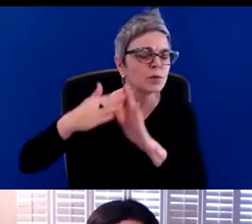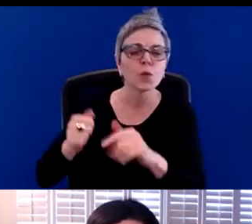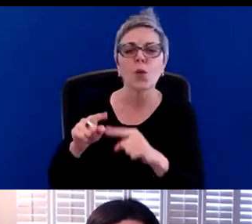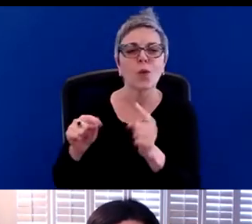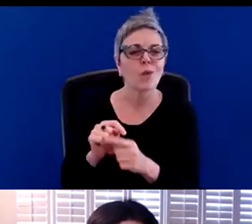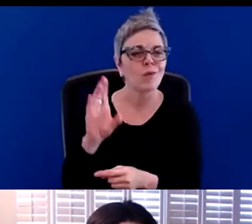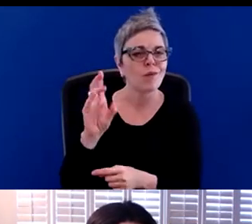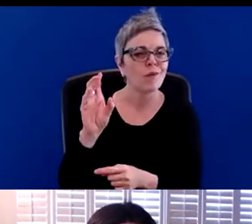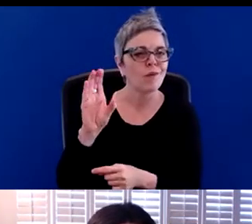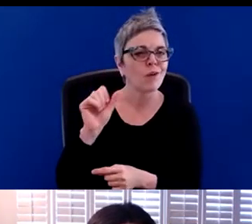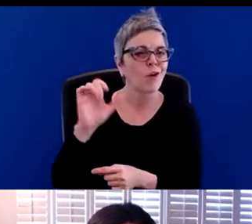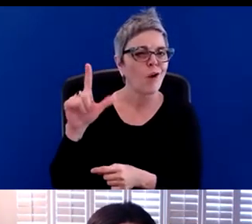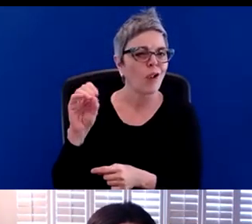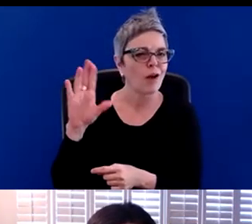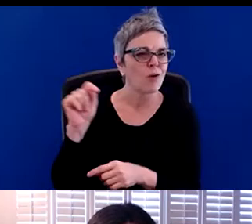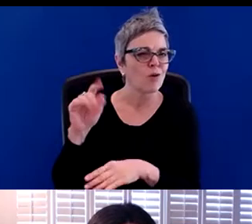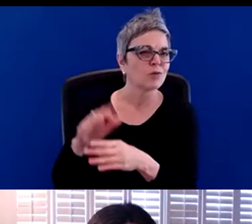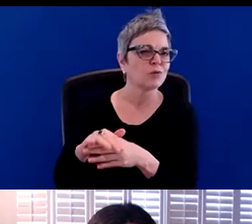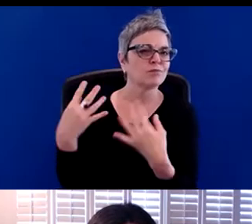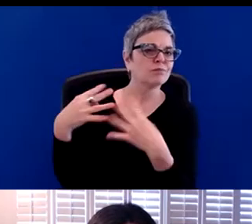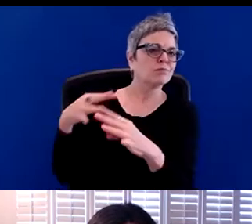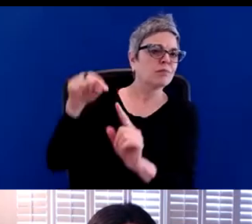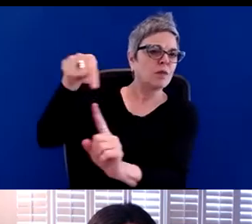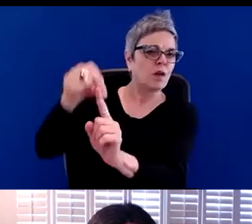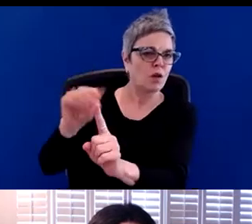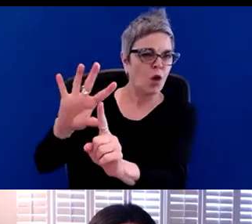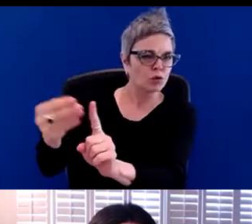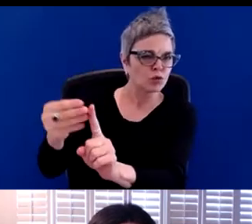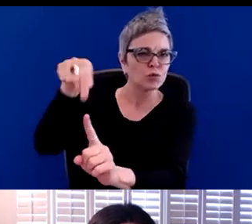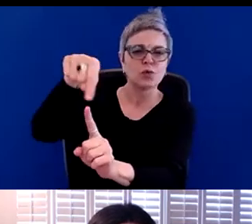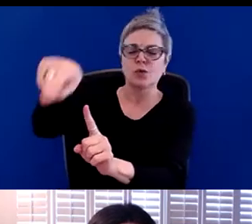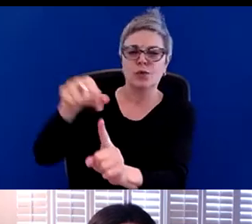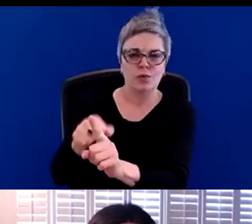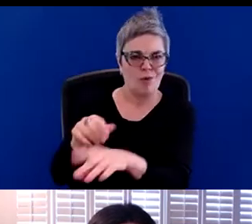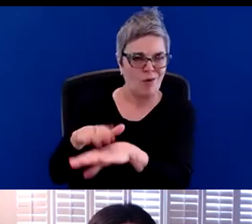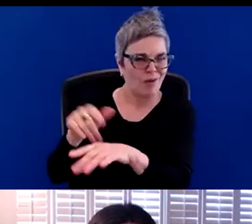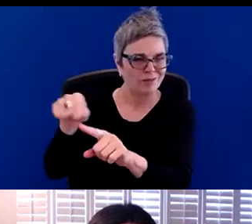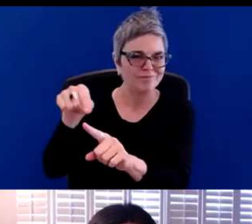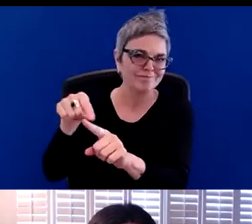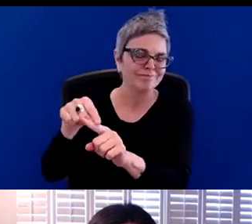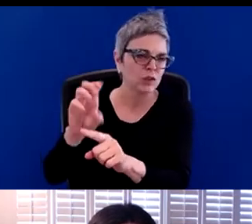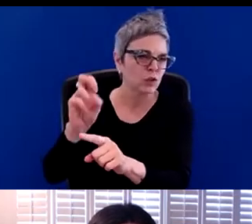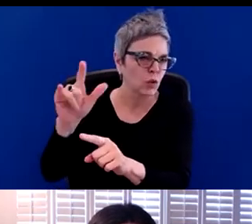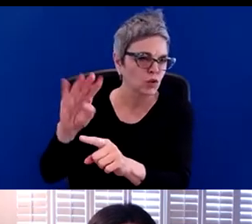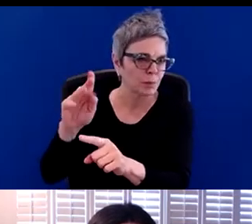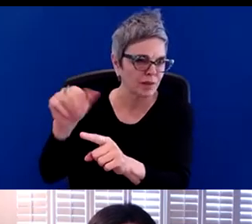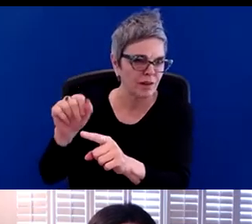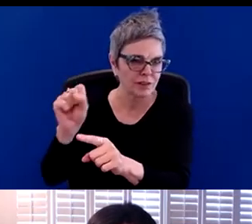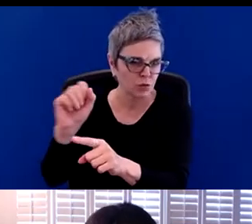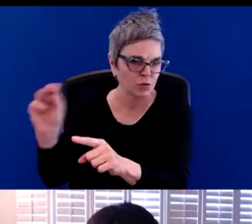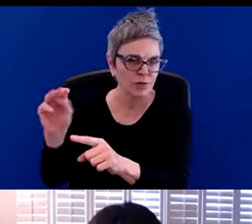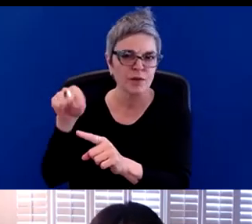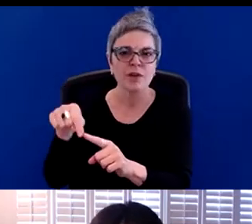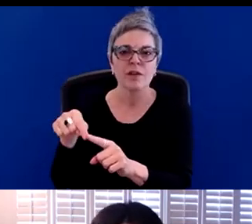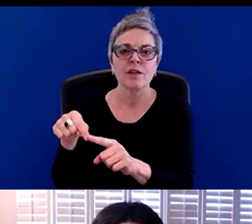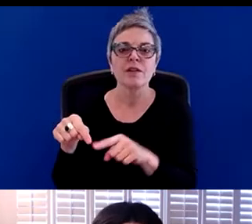call-out activists on social media. So I do want to preface this, but that's why I always have